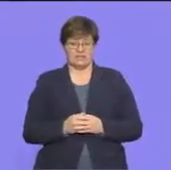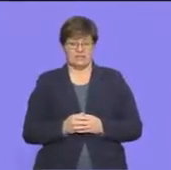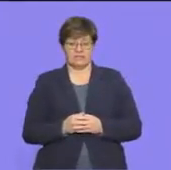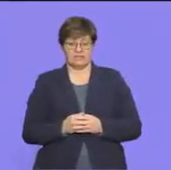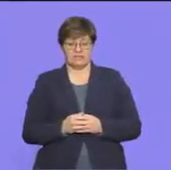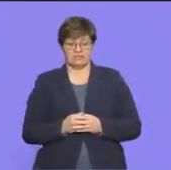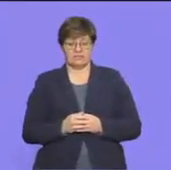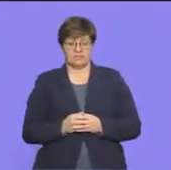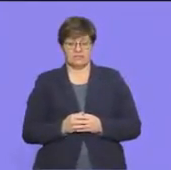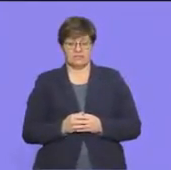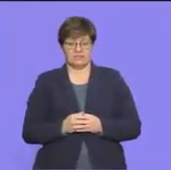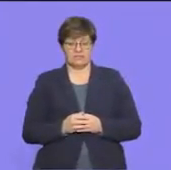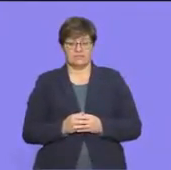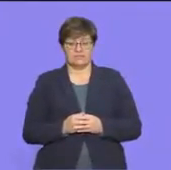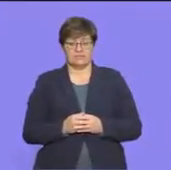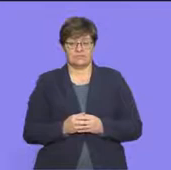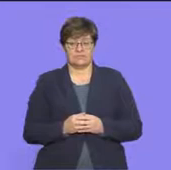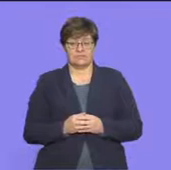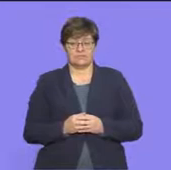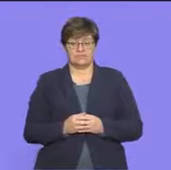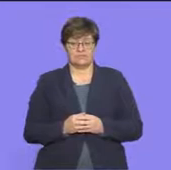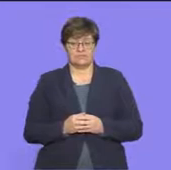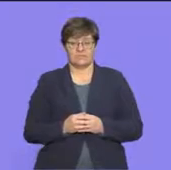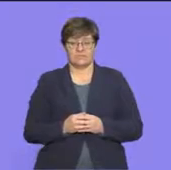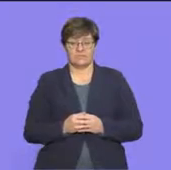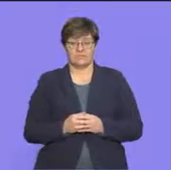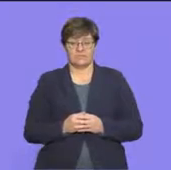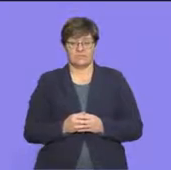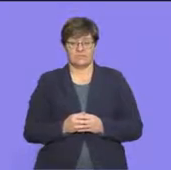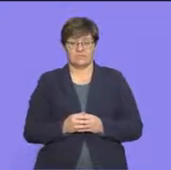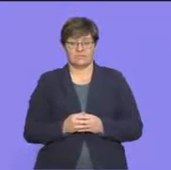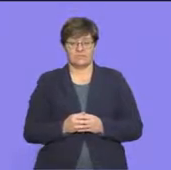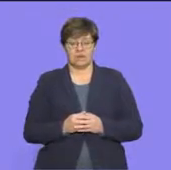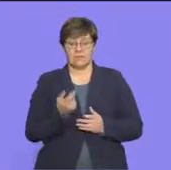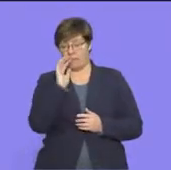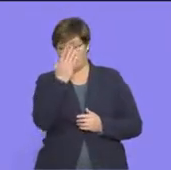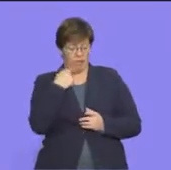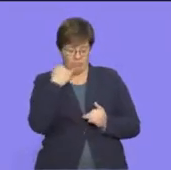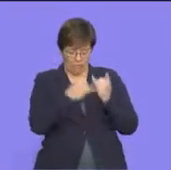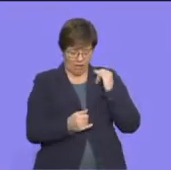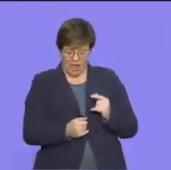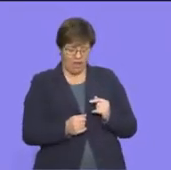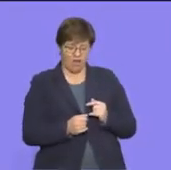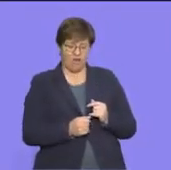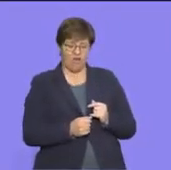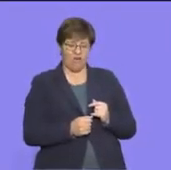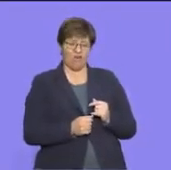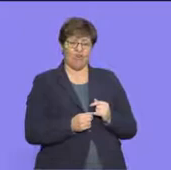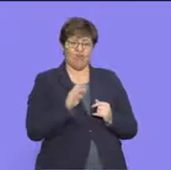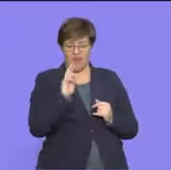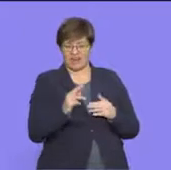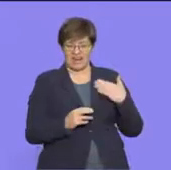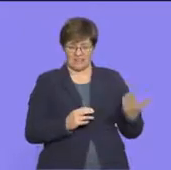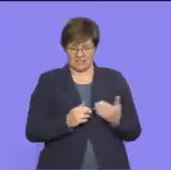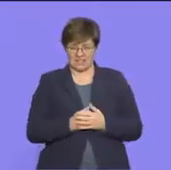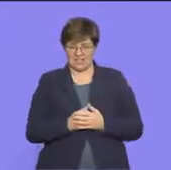be, the right-hand side. Let me go this way. Sorry, I need to be a mirror. There we go. Right, left. It's a